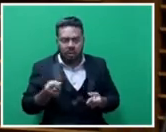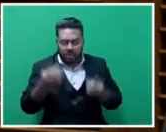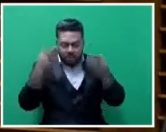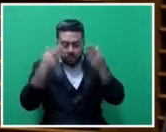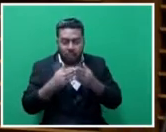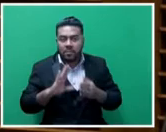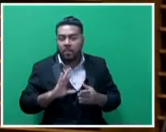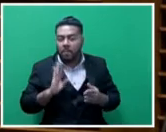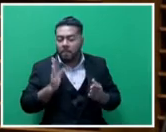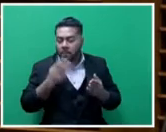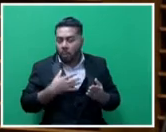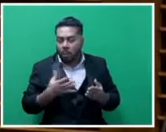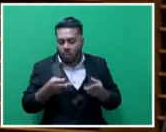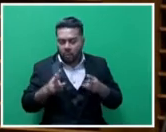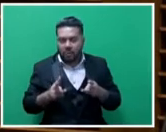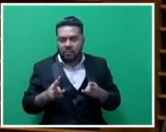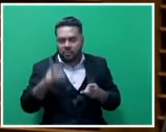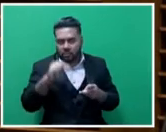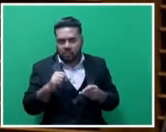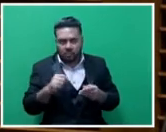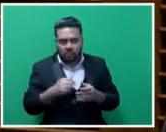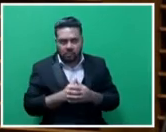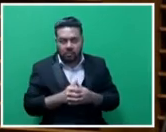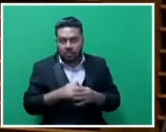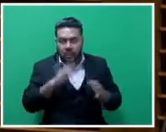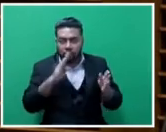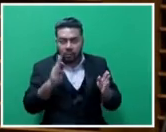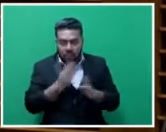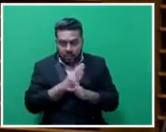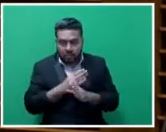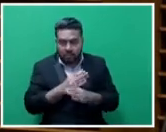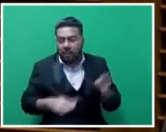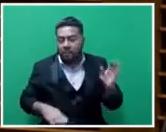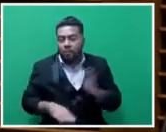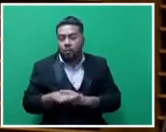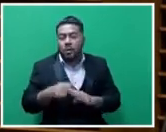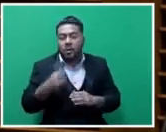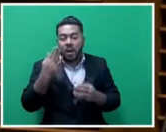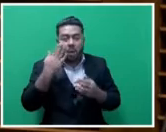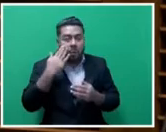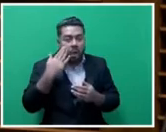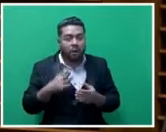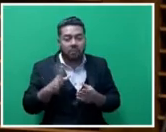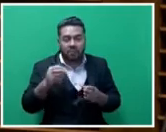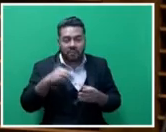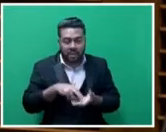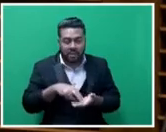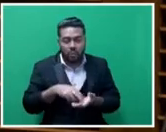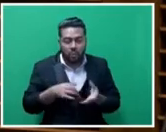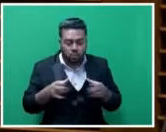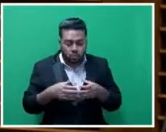focused primarily on ways to ensure that the Fijian public and the private sector are fully aware of the current standards for building